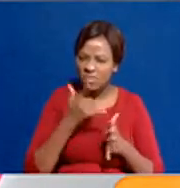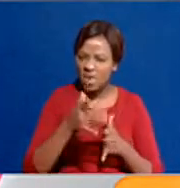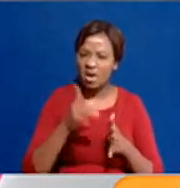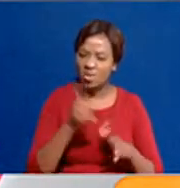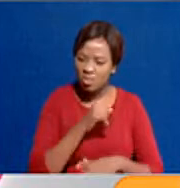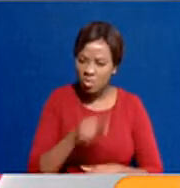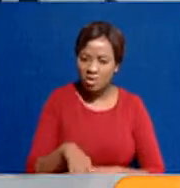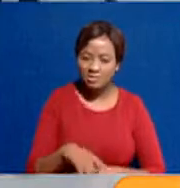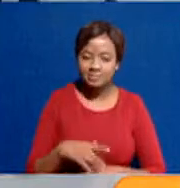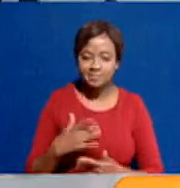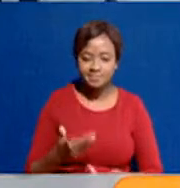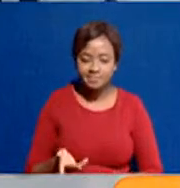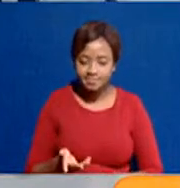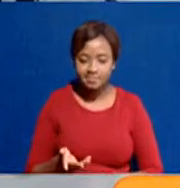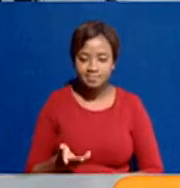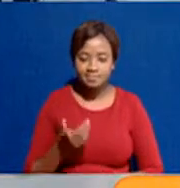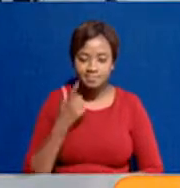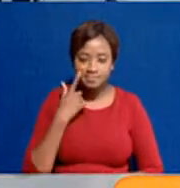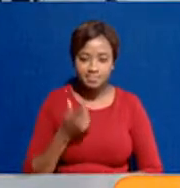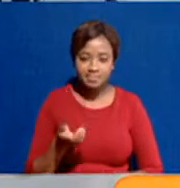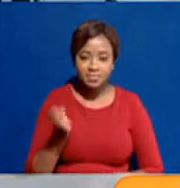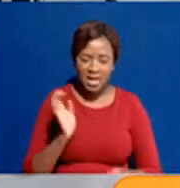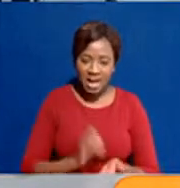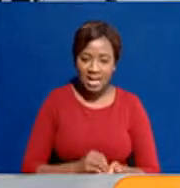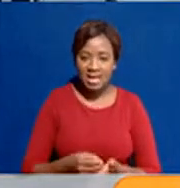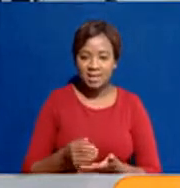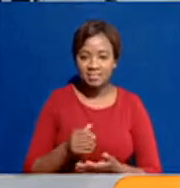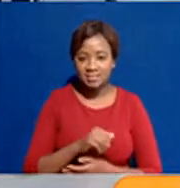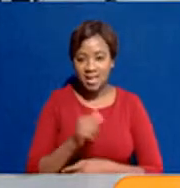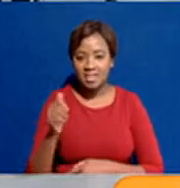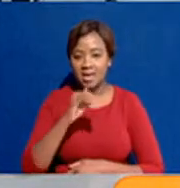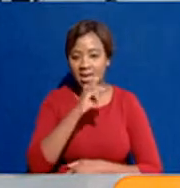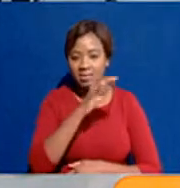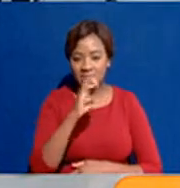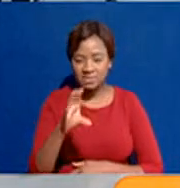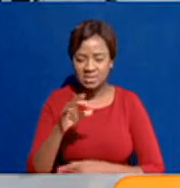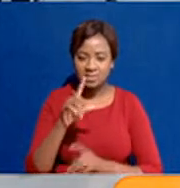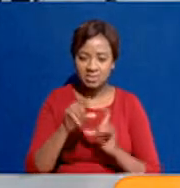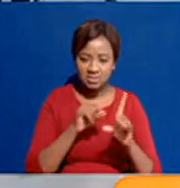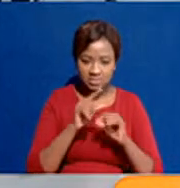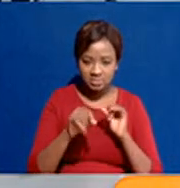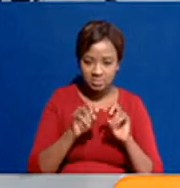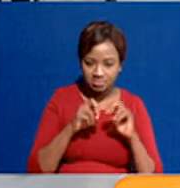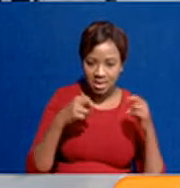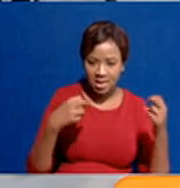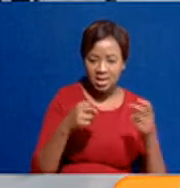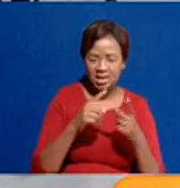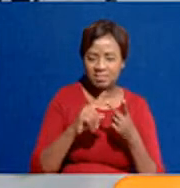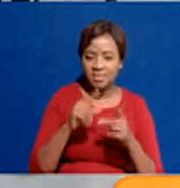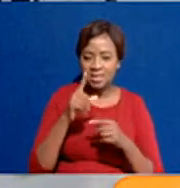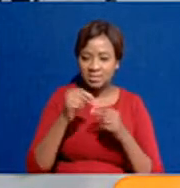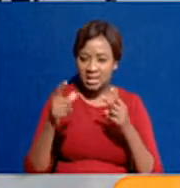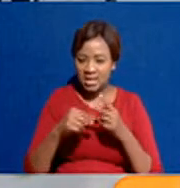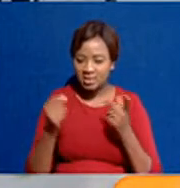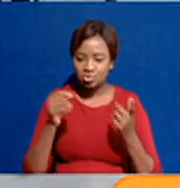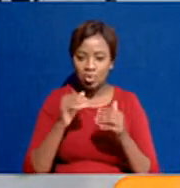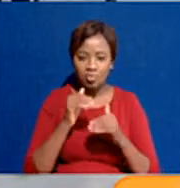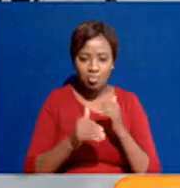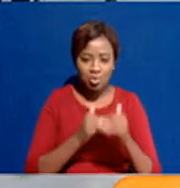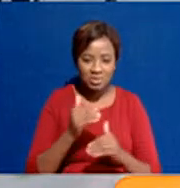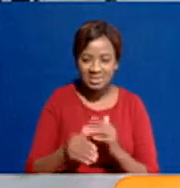again, Sam. Mm-hmm. Another IEBC selection panel, another IEBC selection process in a bipartisan